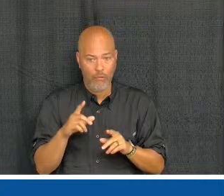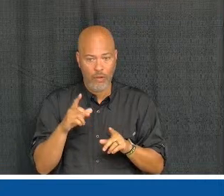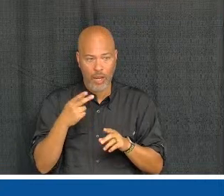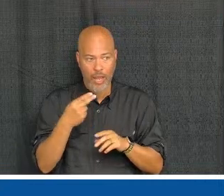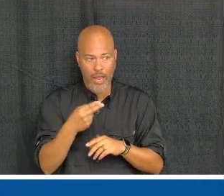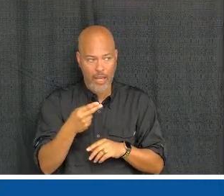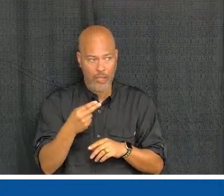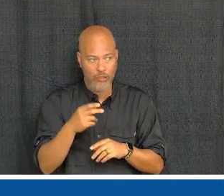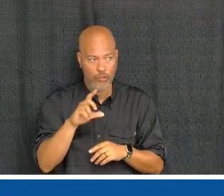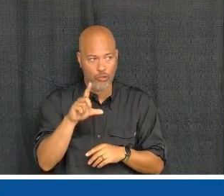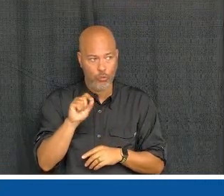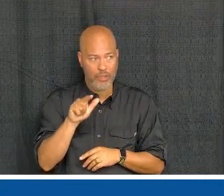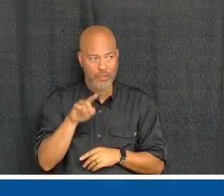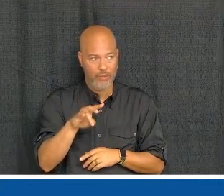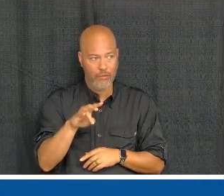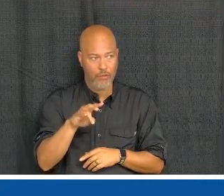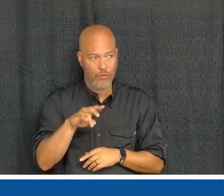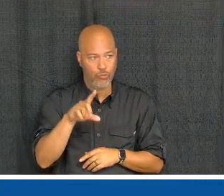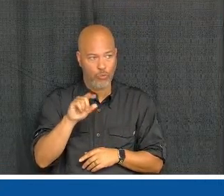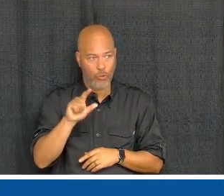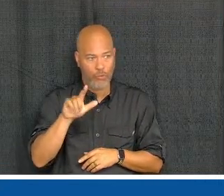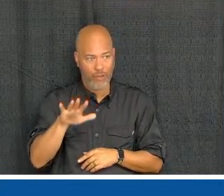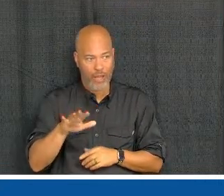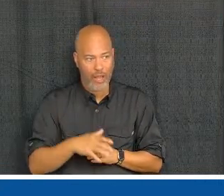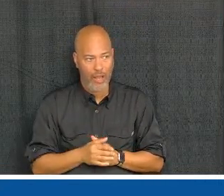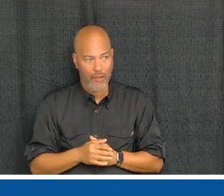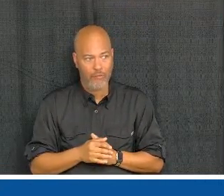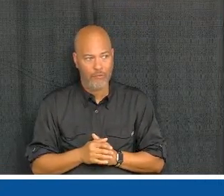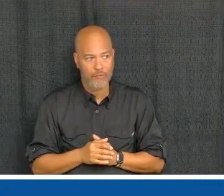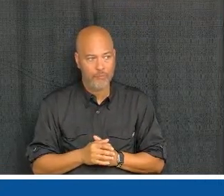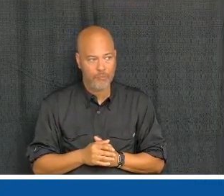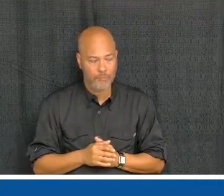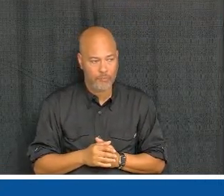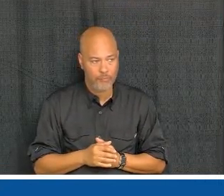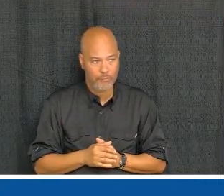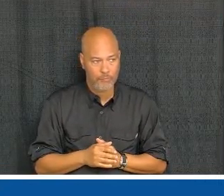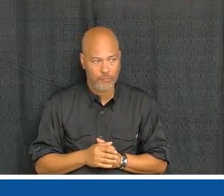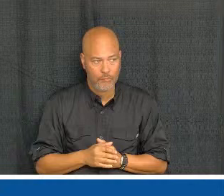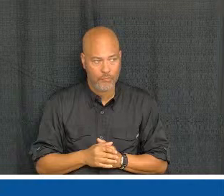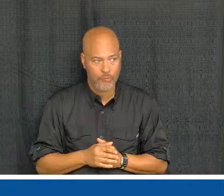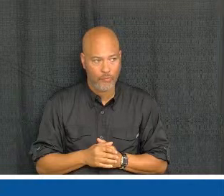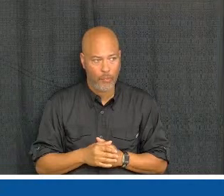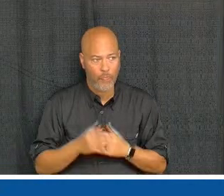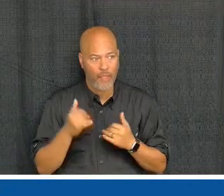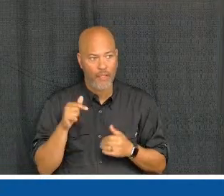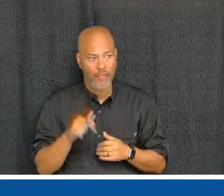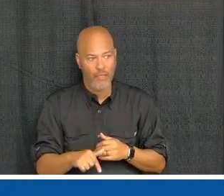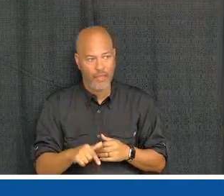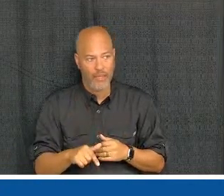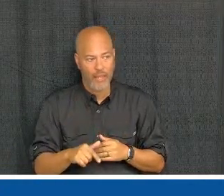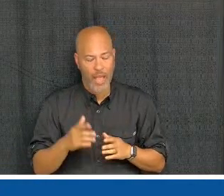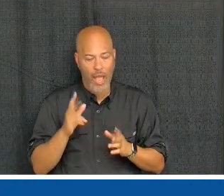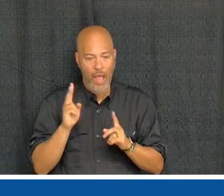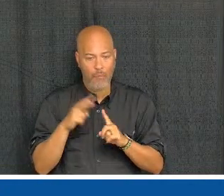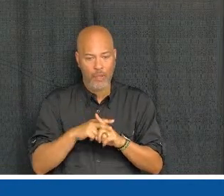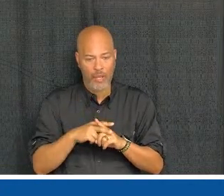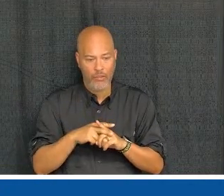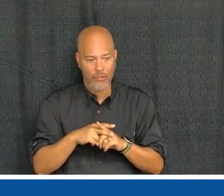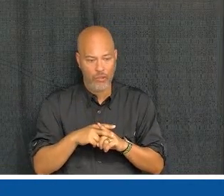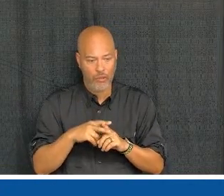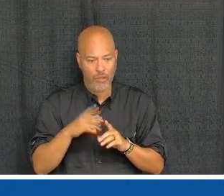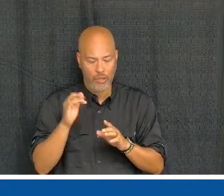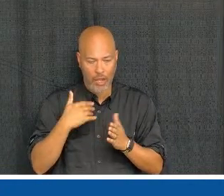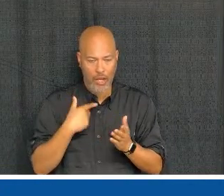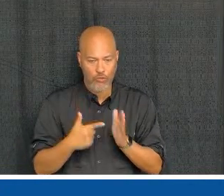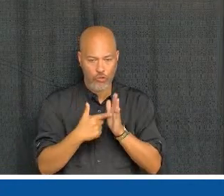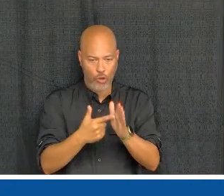H, ordinance 27, 2024, 25. Mr. Tyndall, please, sir. All right, this was an application that was before you last